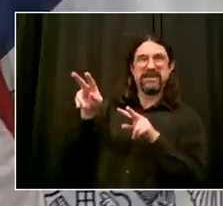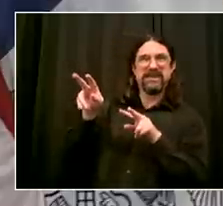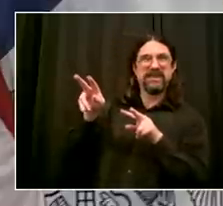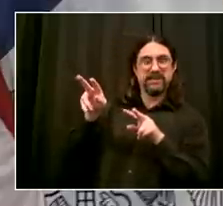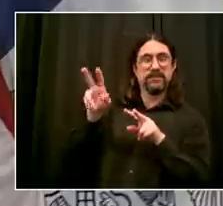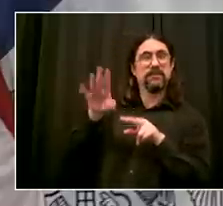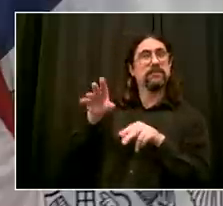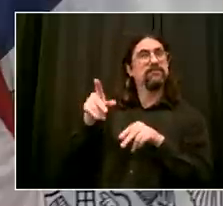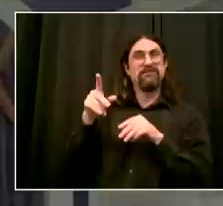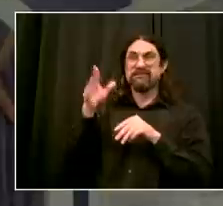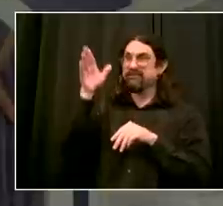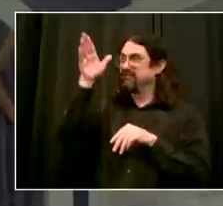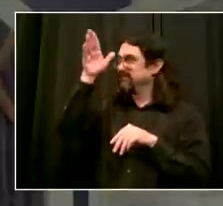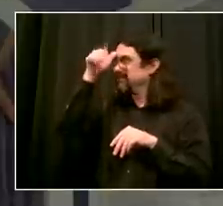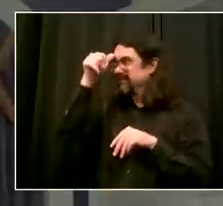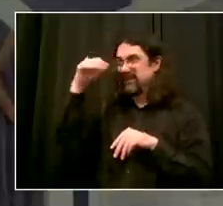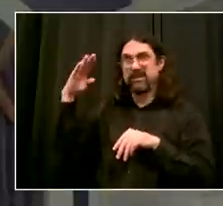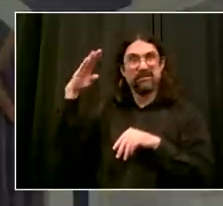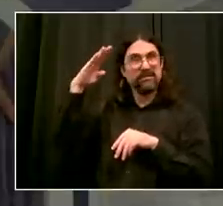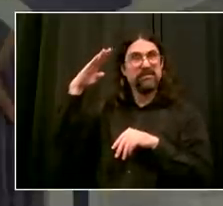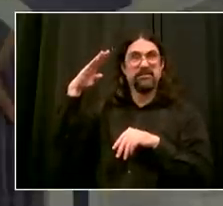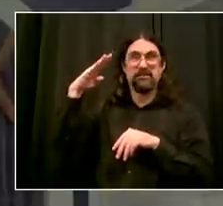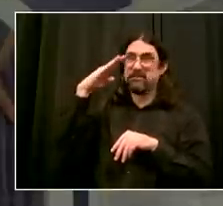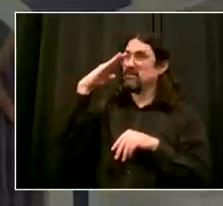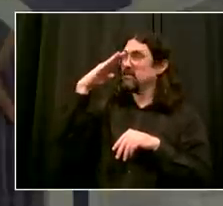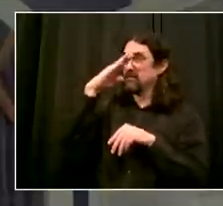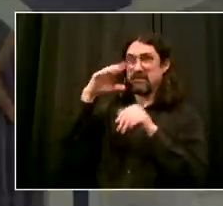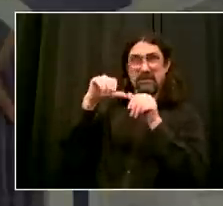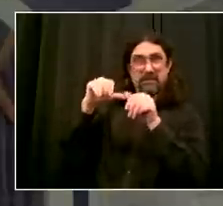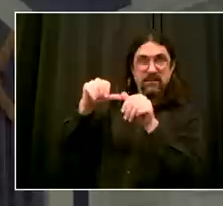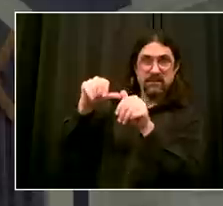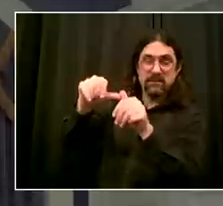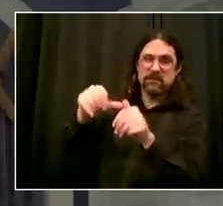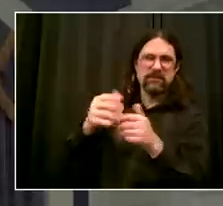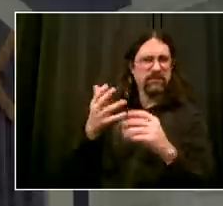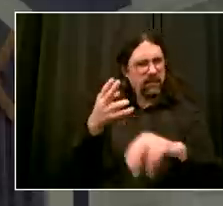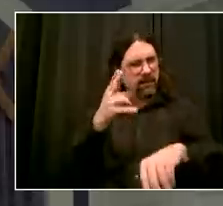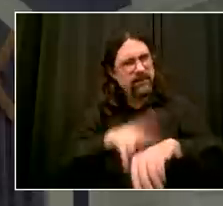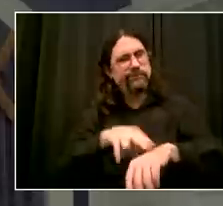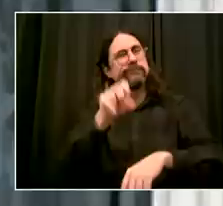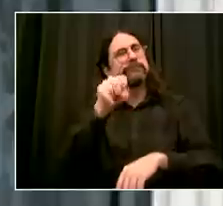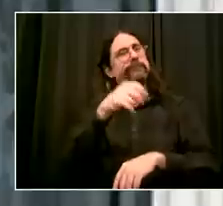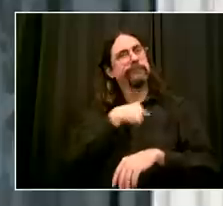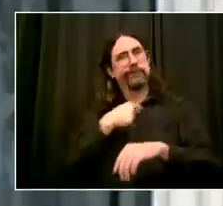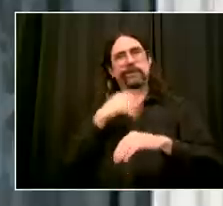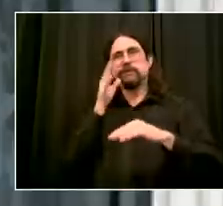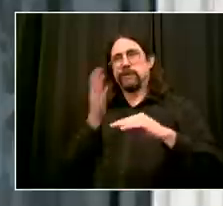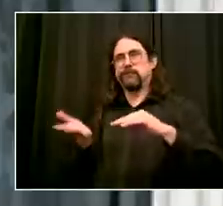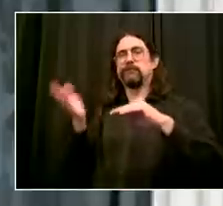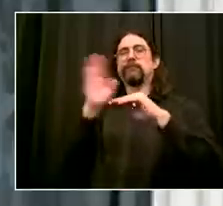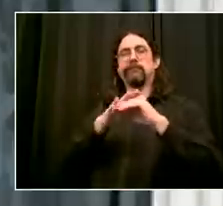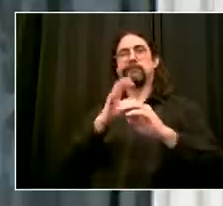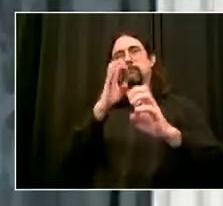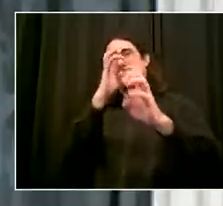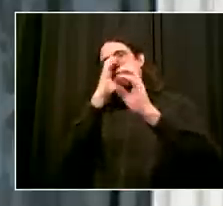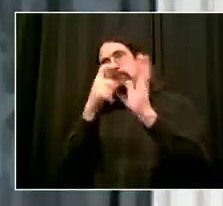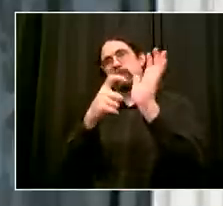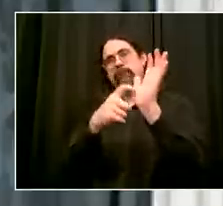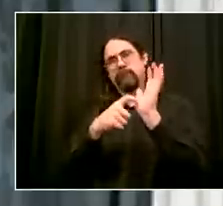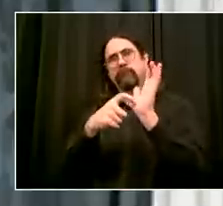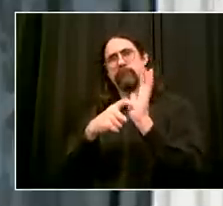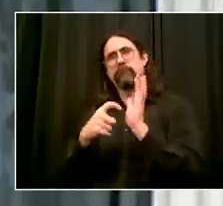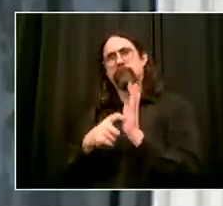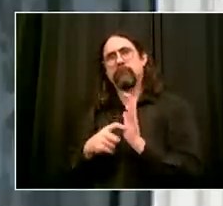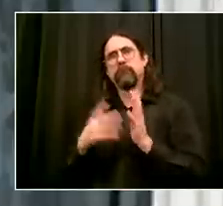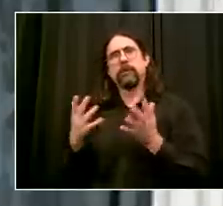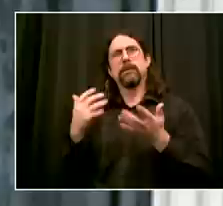you're focused on? Yes, sir. Thank you. And thanks for the question, Sean. Specifically in terms of age, what we know from the science is